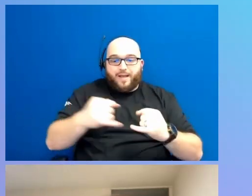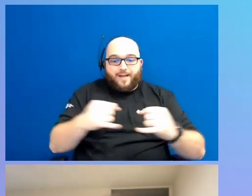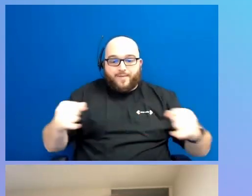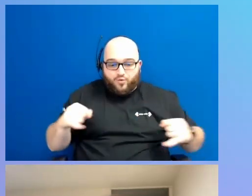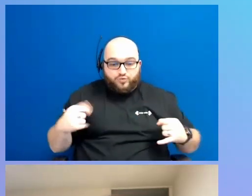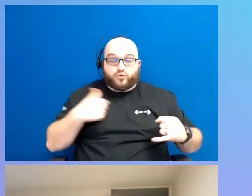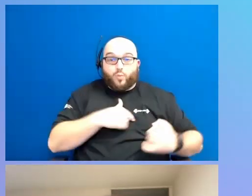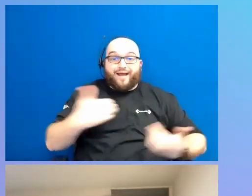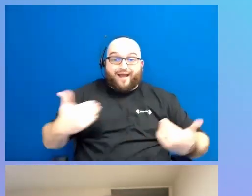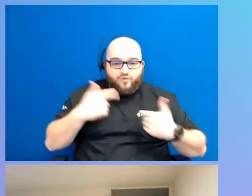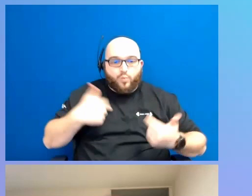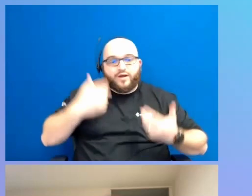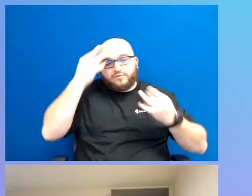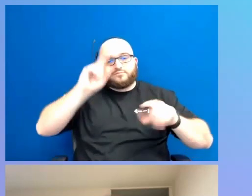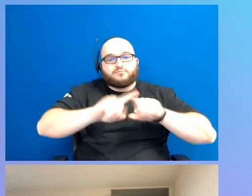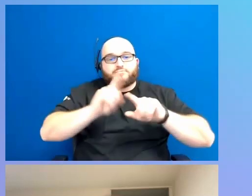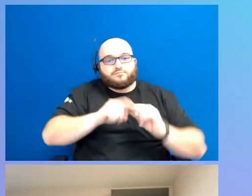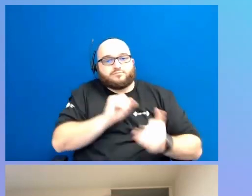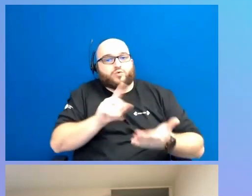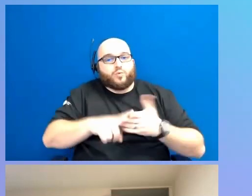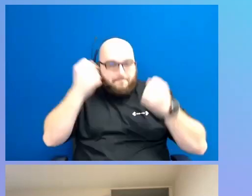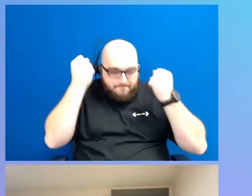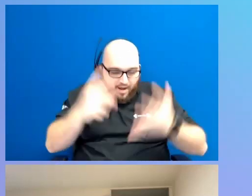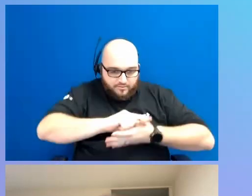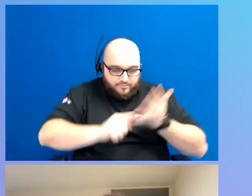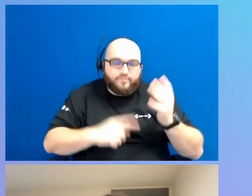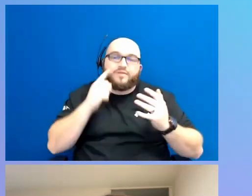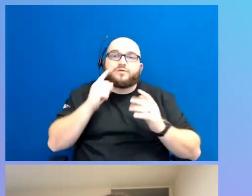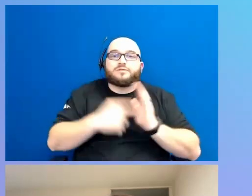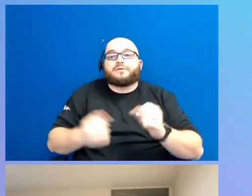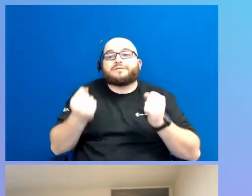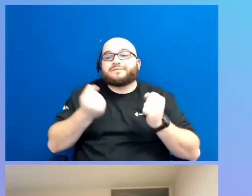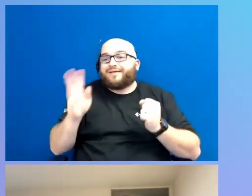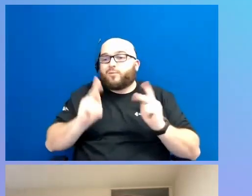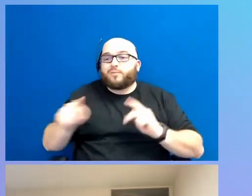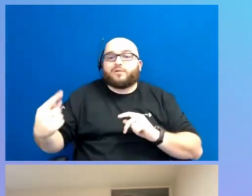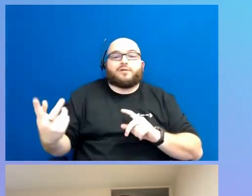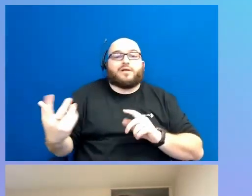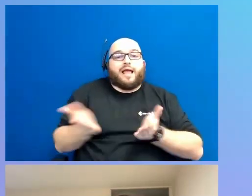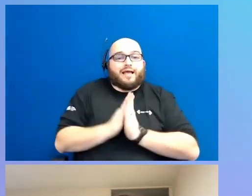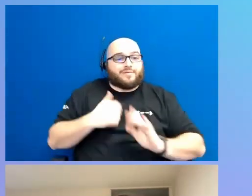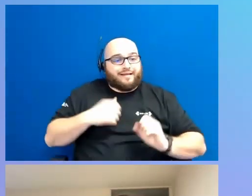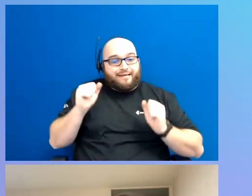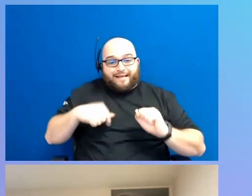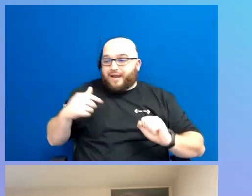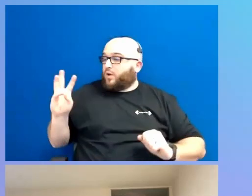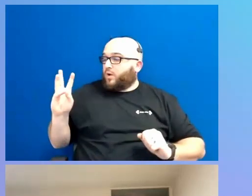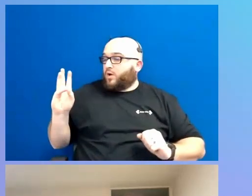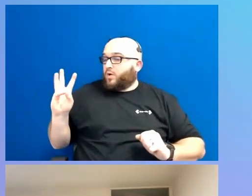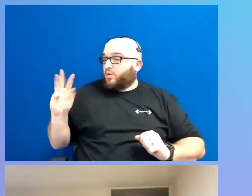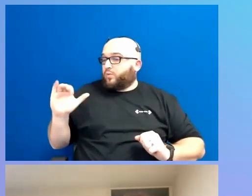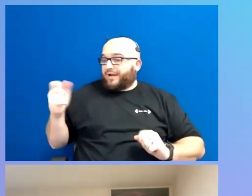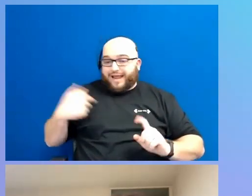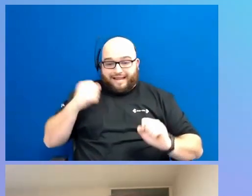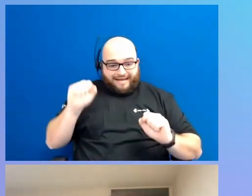so, people have been asking me for a number of years now, can you apply WCAG to augmented reality,